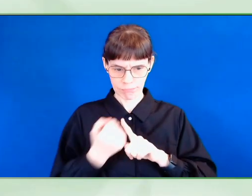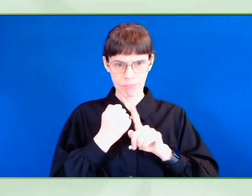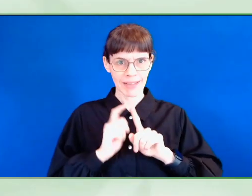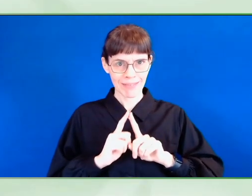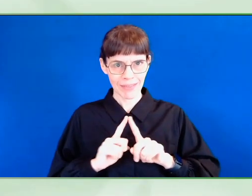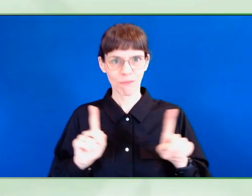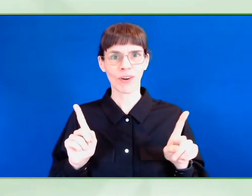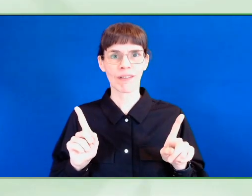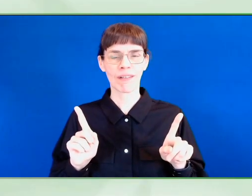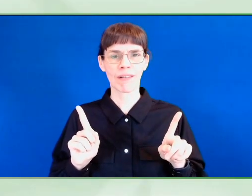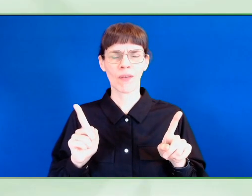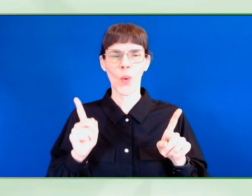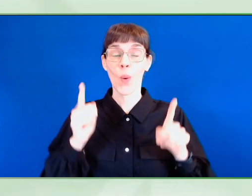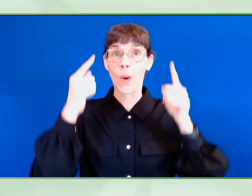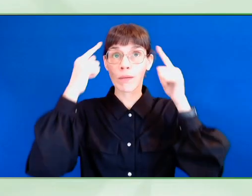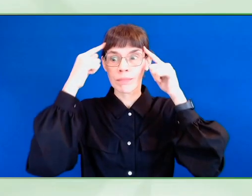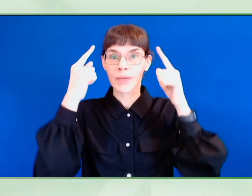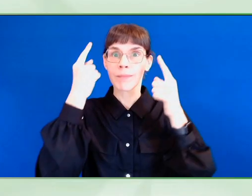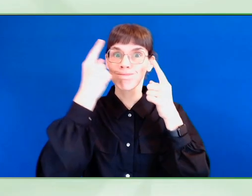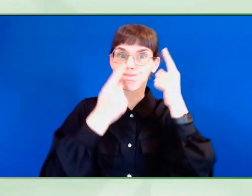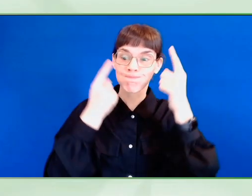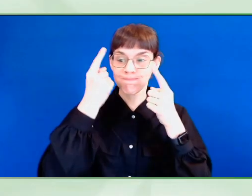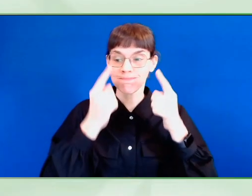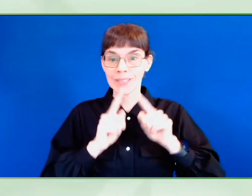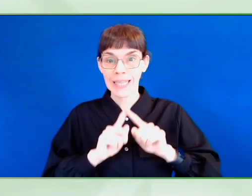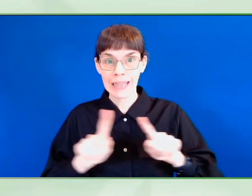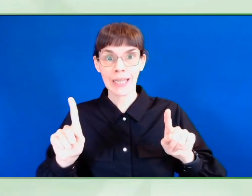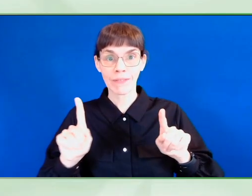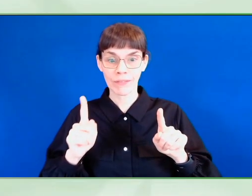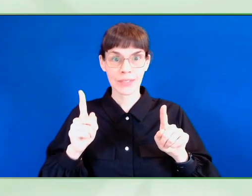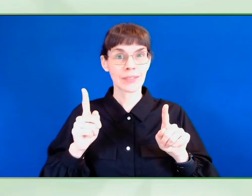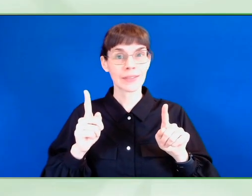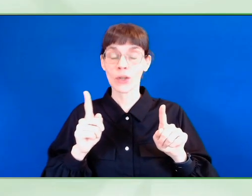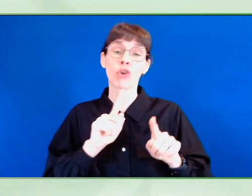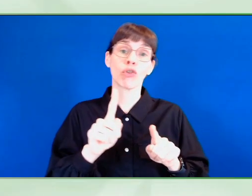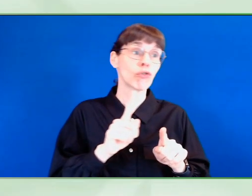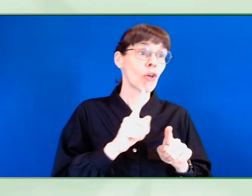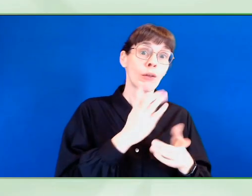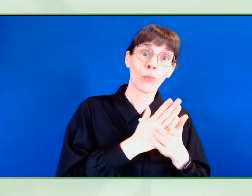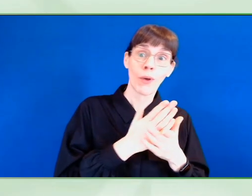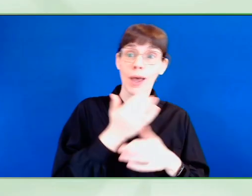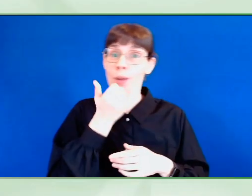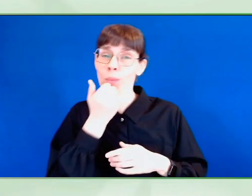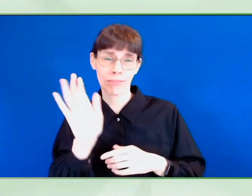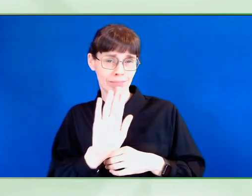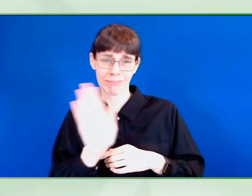different thoughts that are coming into your mind. There is no right or wrong. This is a place of no judgment.